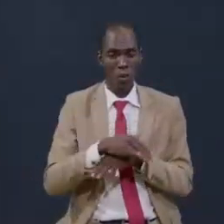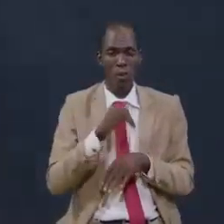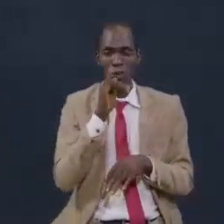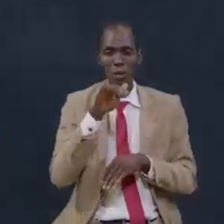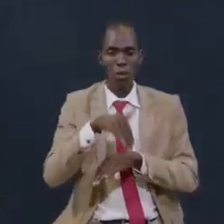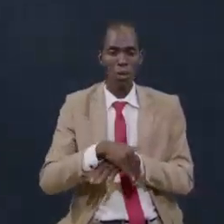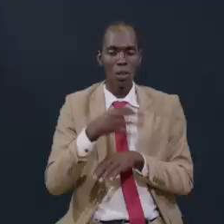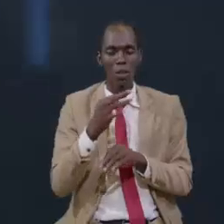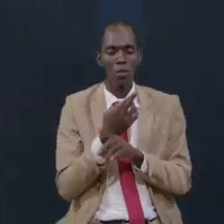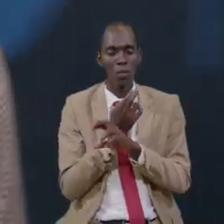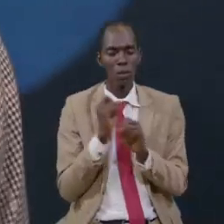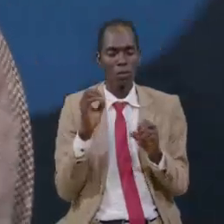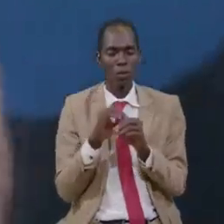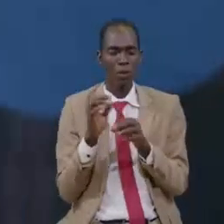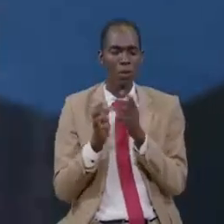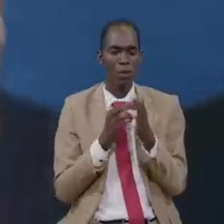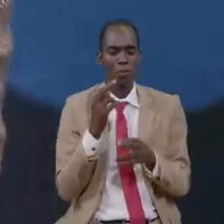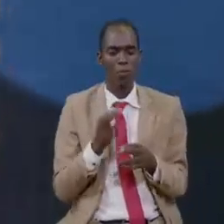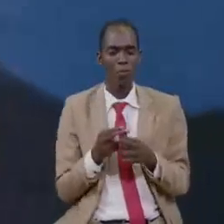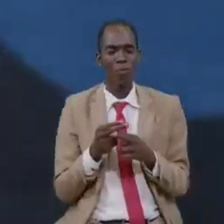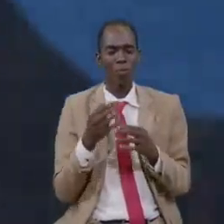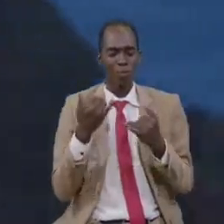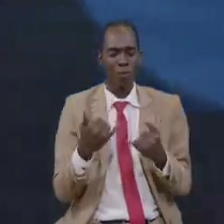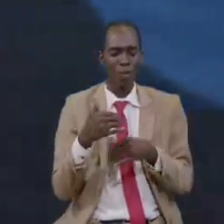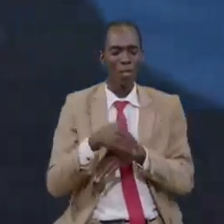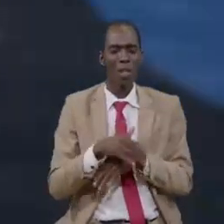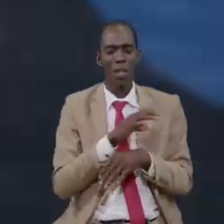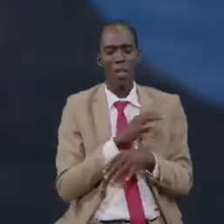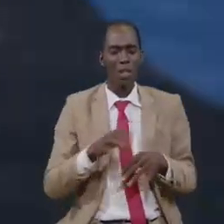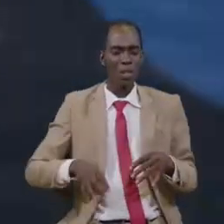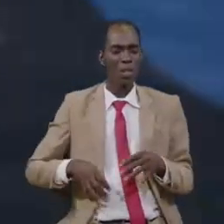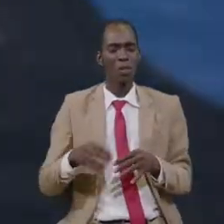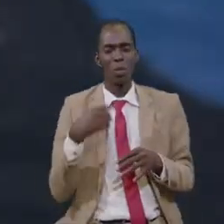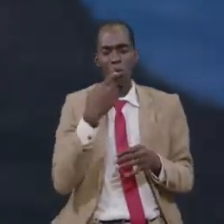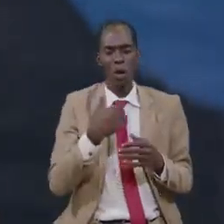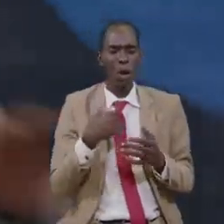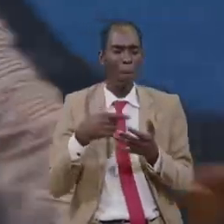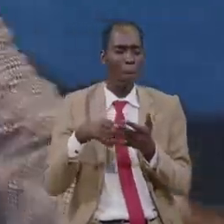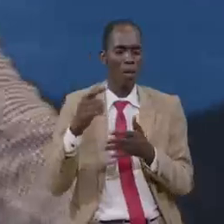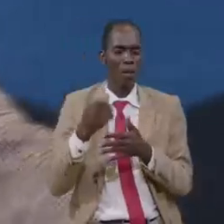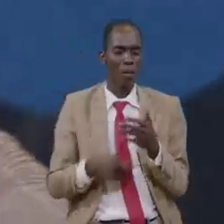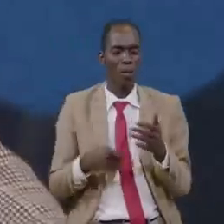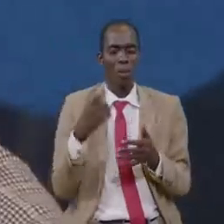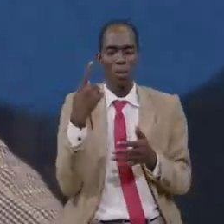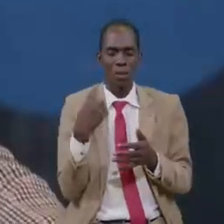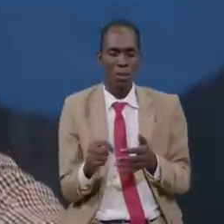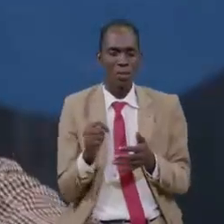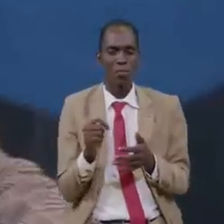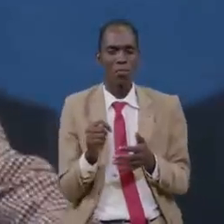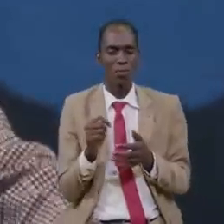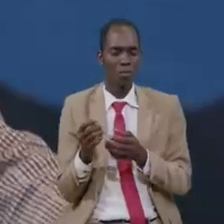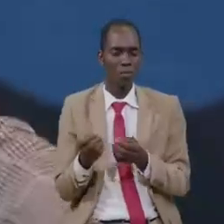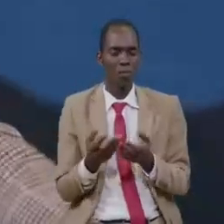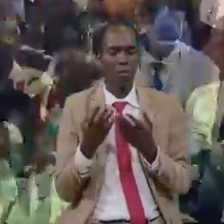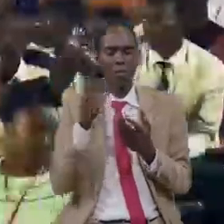Christ was paid the price and made himself the ransom for your soul, will be real